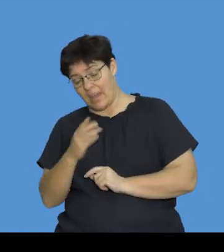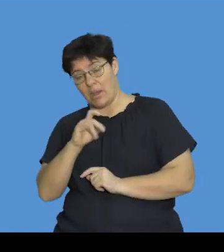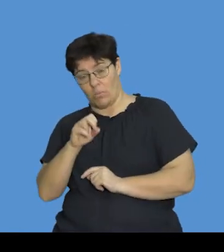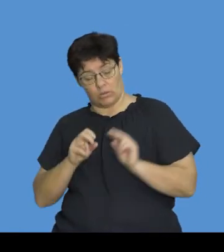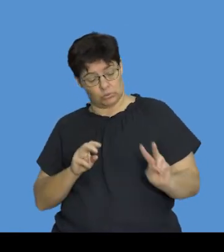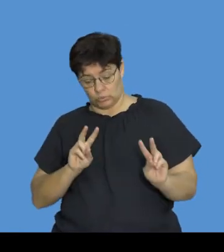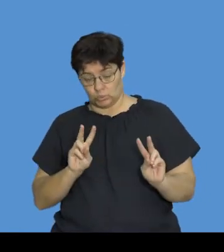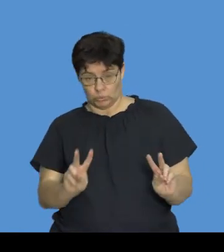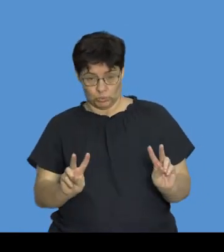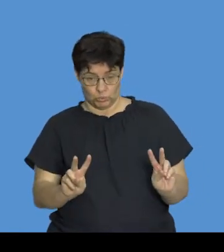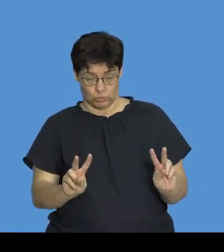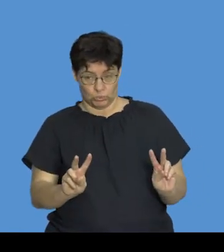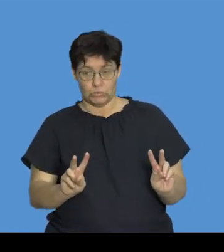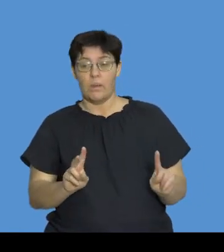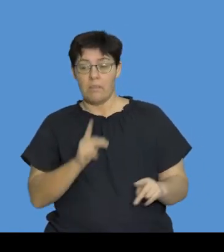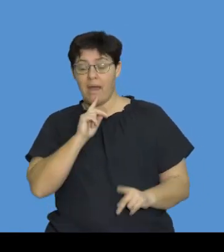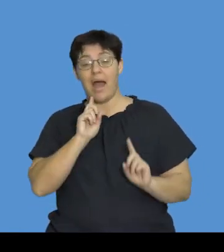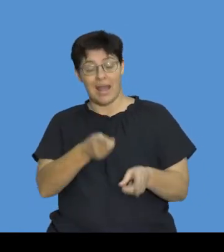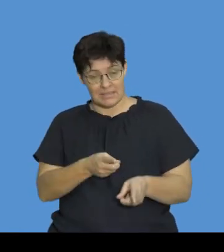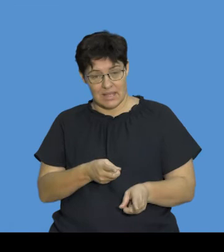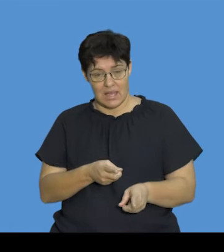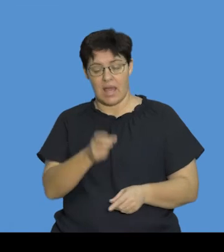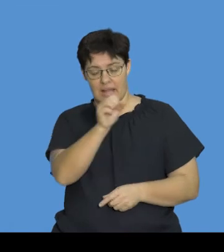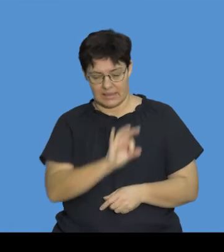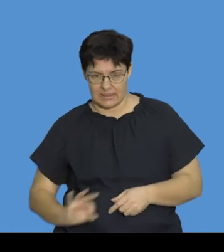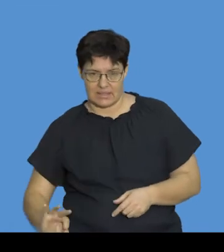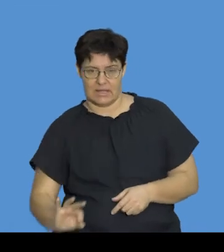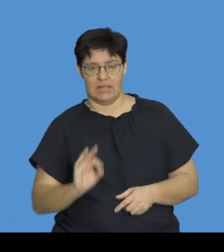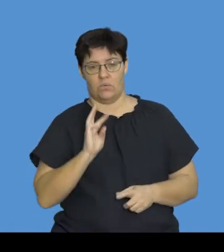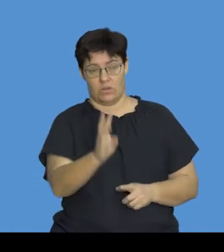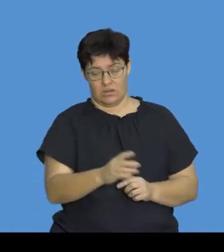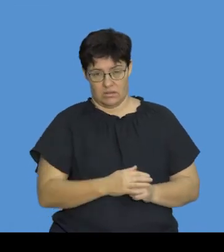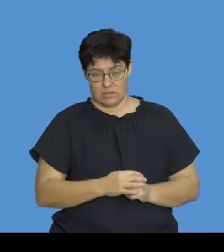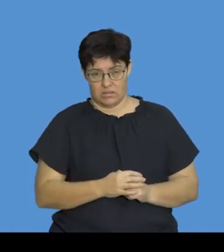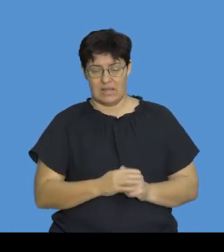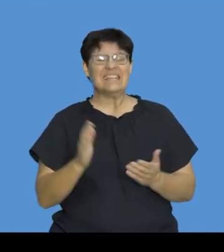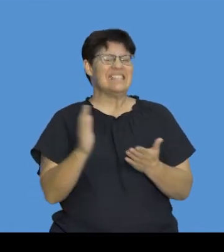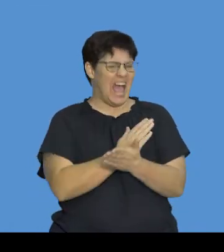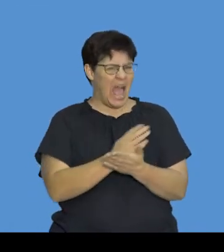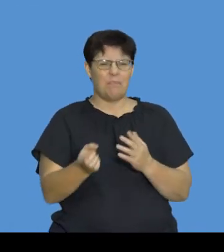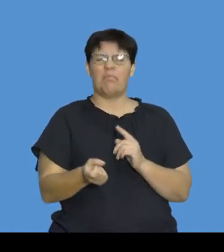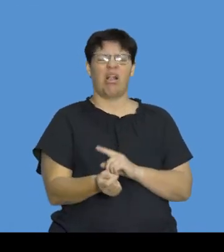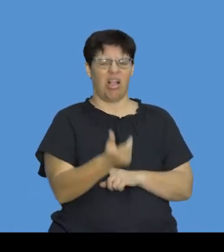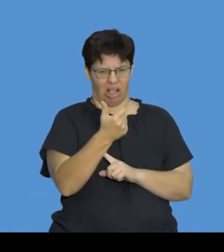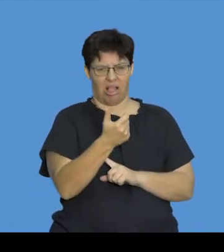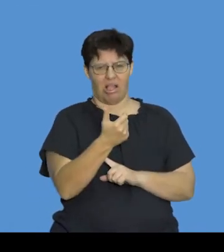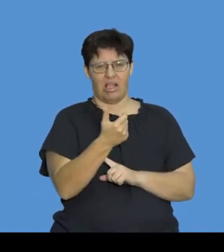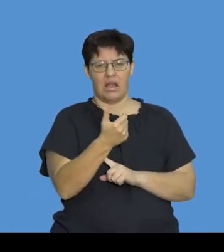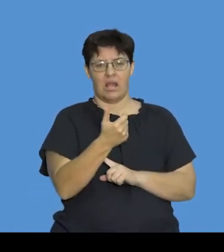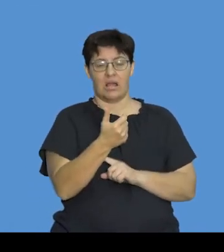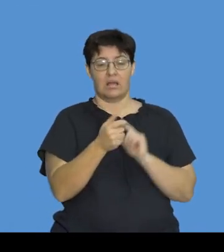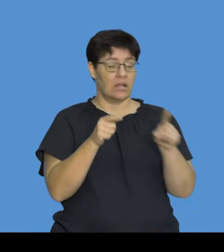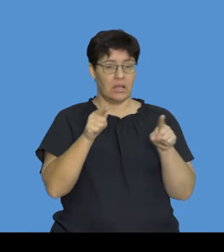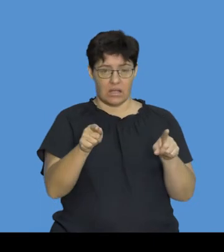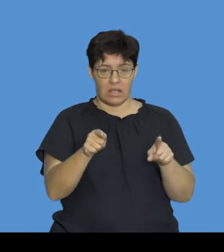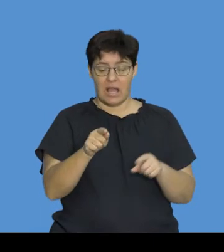binomial, our answer is going to be a trinomial. At times, you'll find that the trinomial does not really have